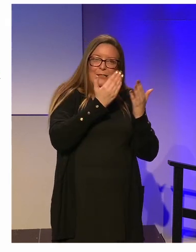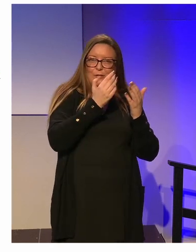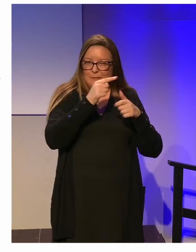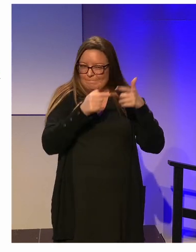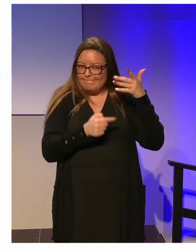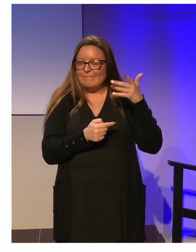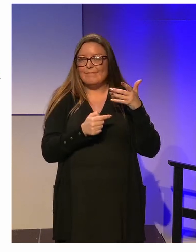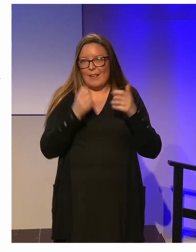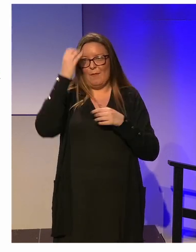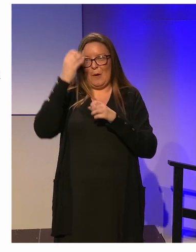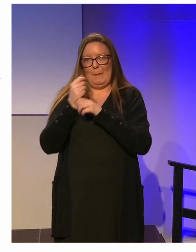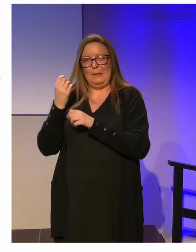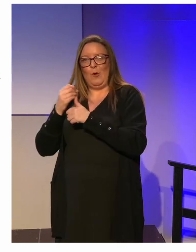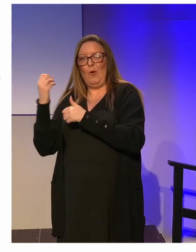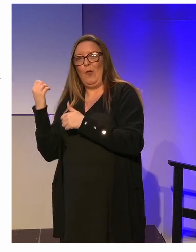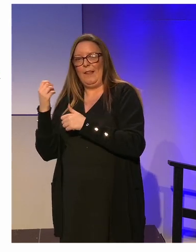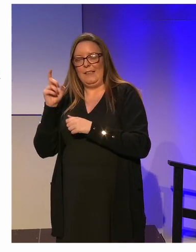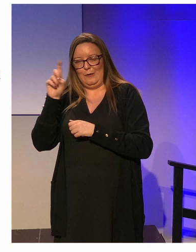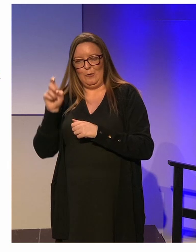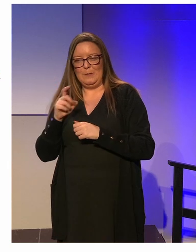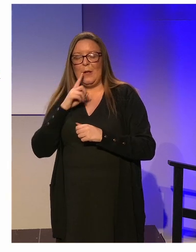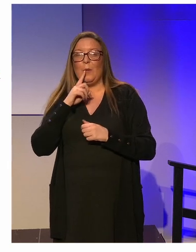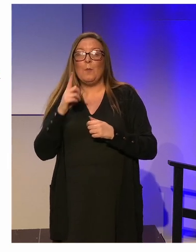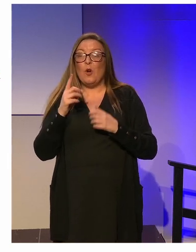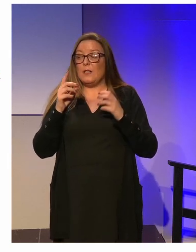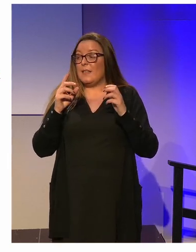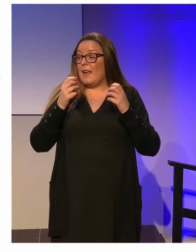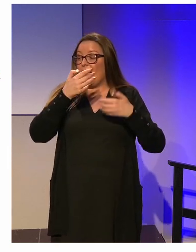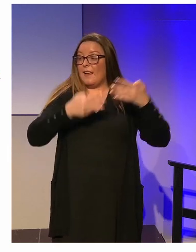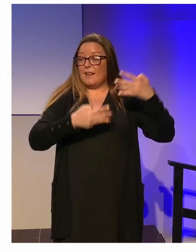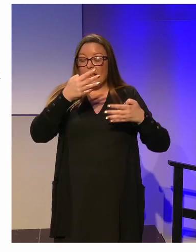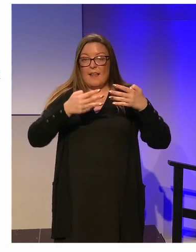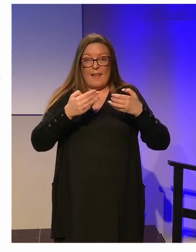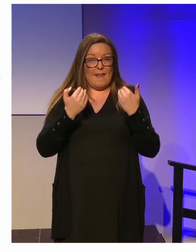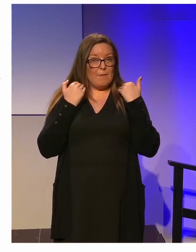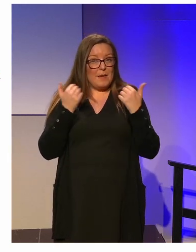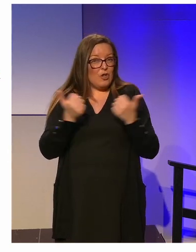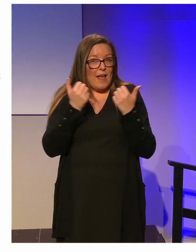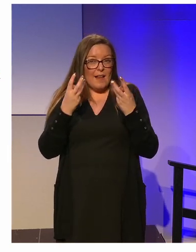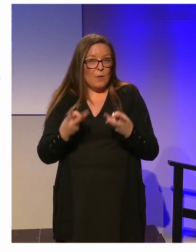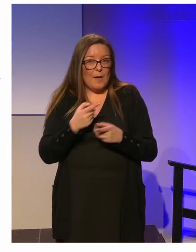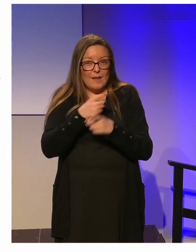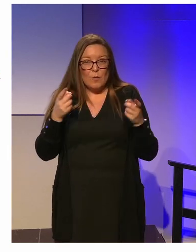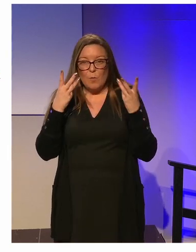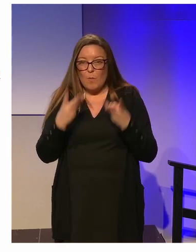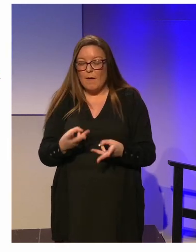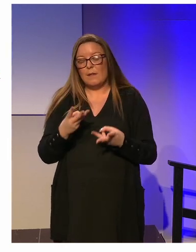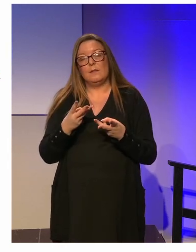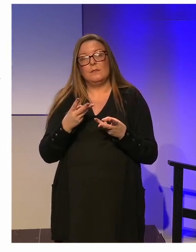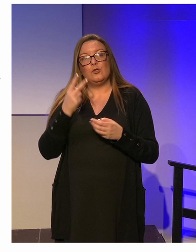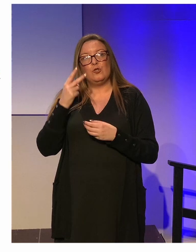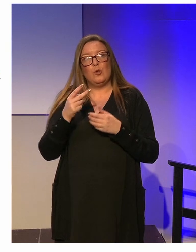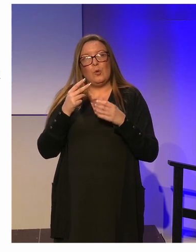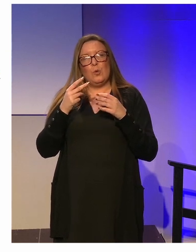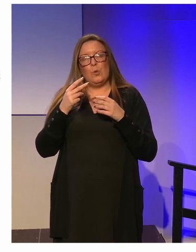And again, you can take stats and information any way you want. But what we did was we've only done 2 leave